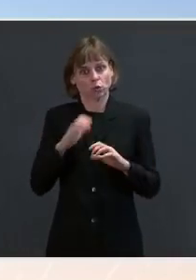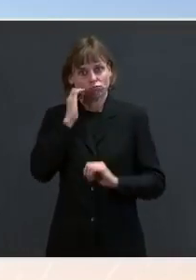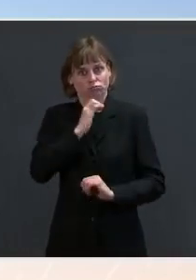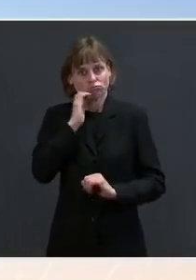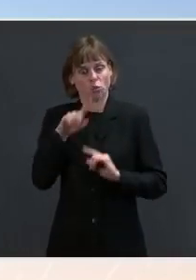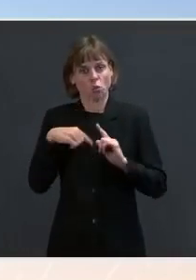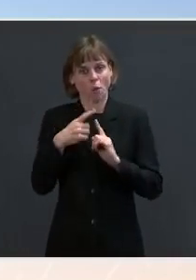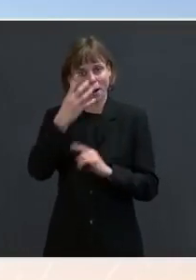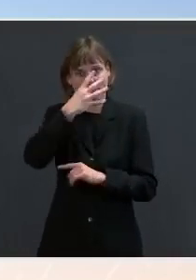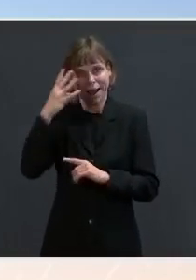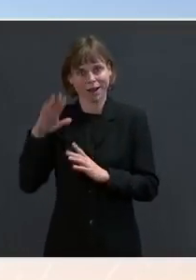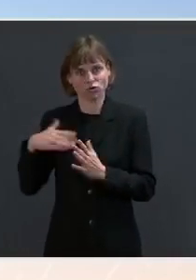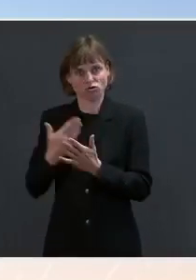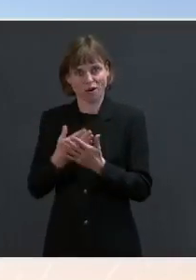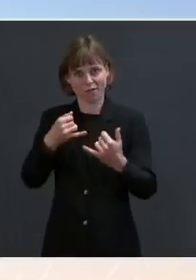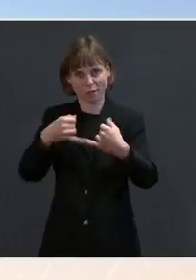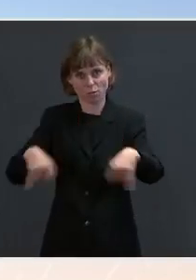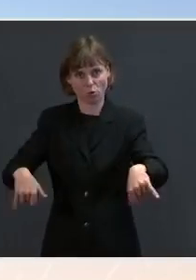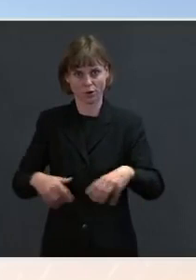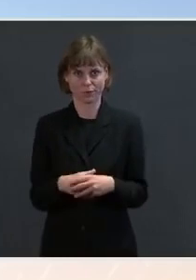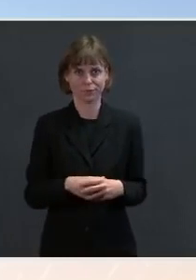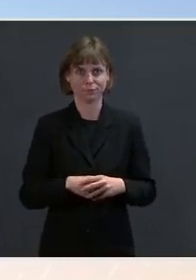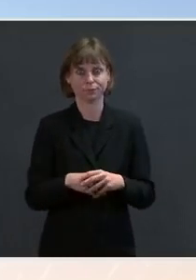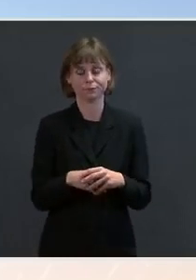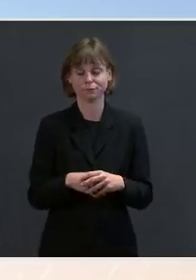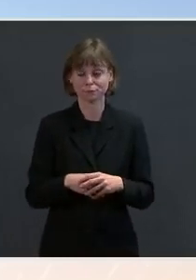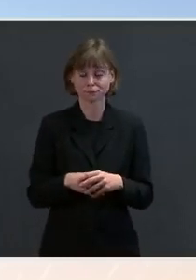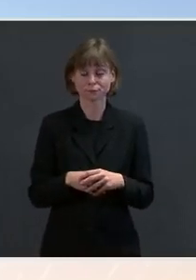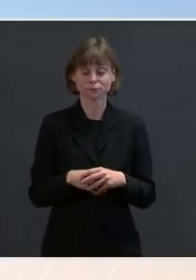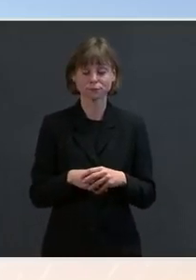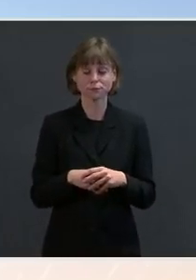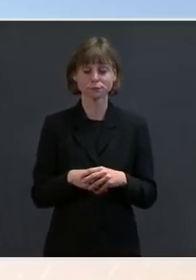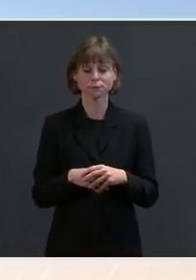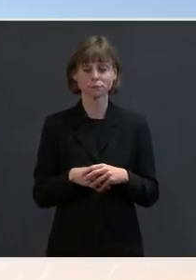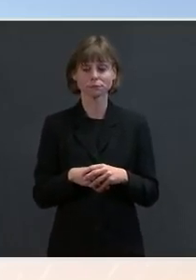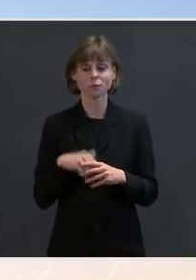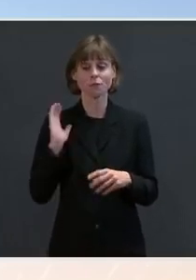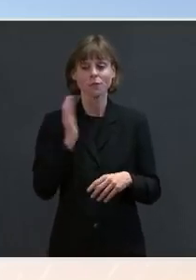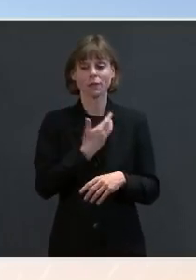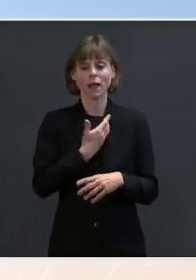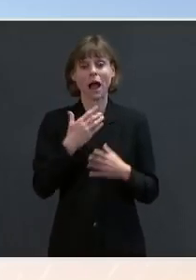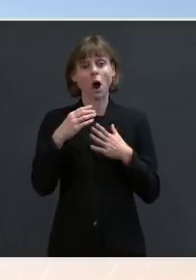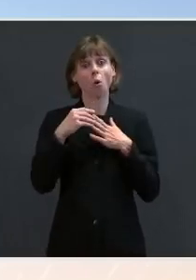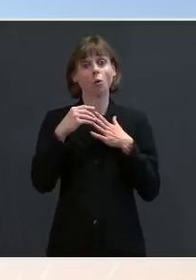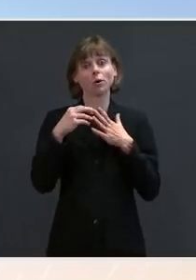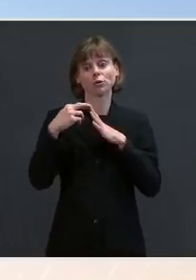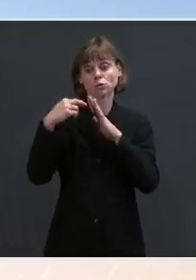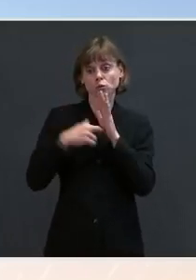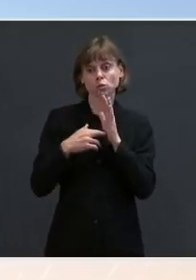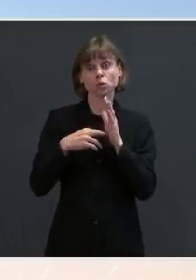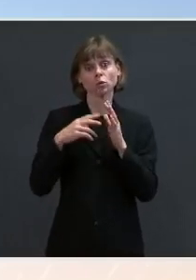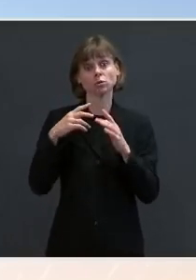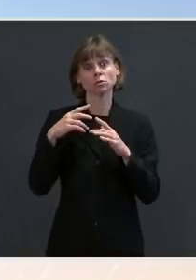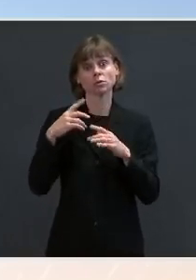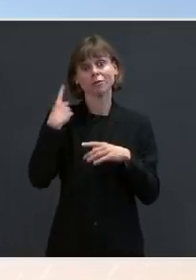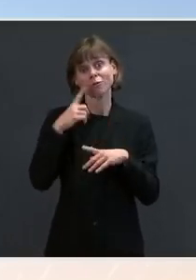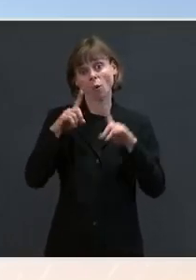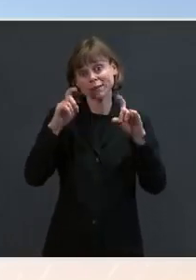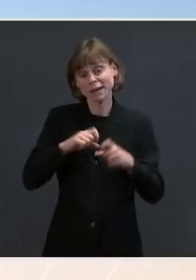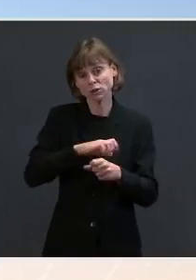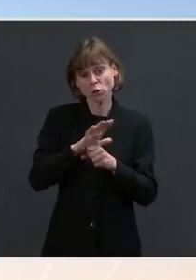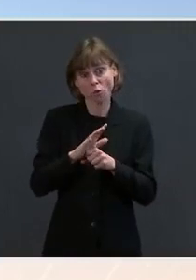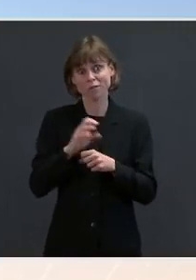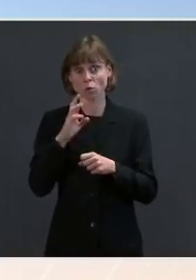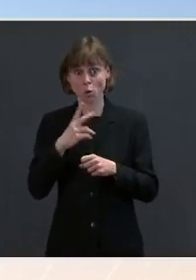Of course, our guidance, regardless of status, is testing positive for COVID-19 or experiencing COVID-like symptoms is to